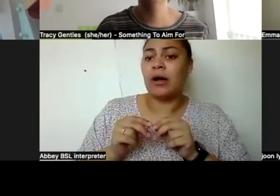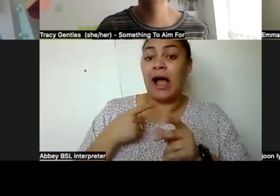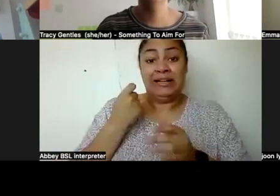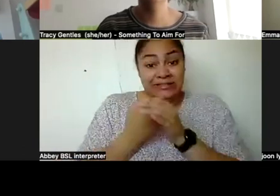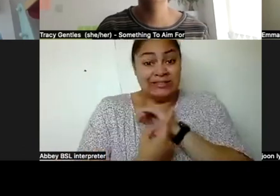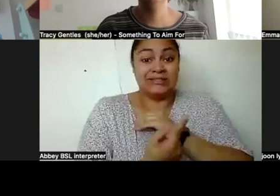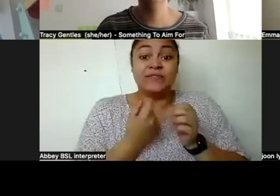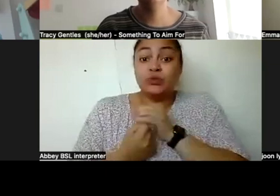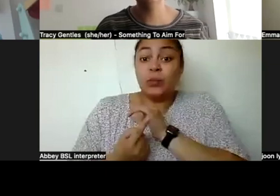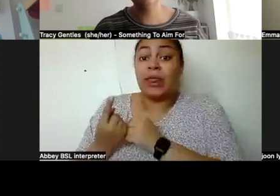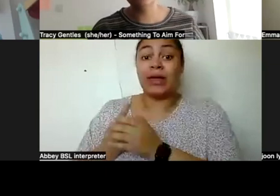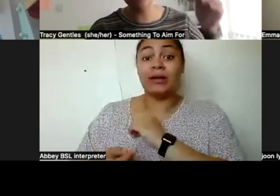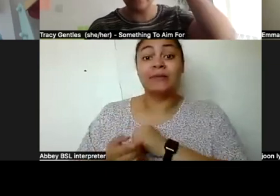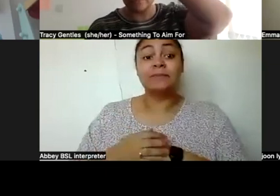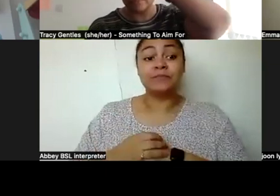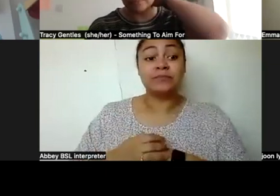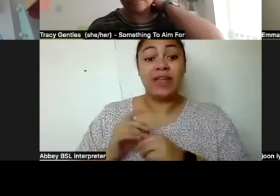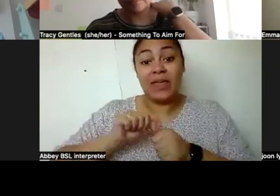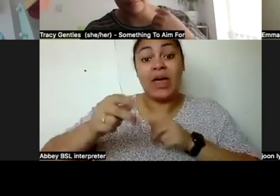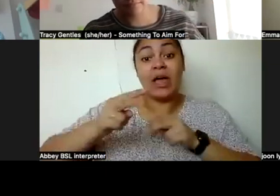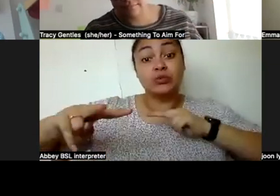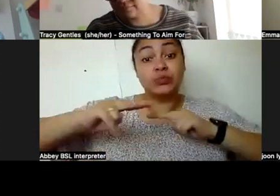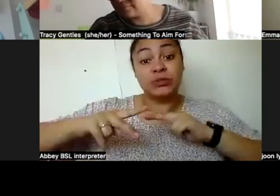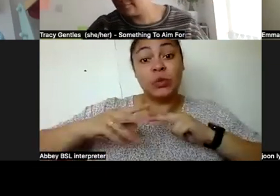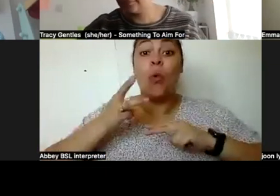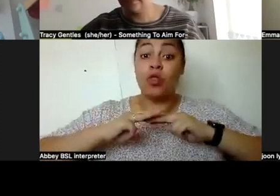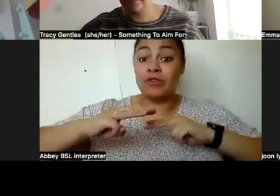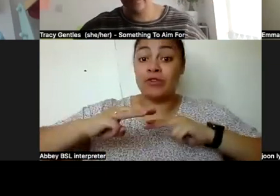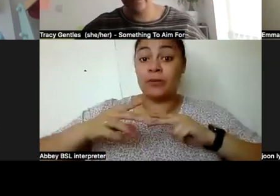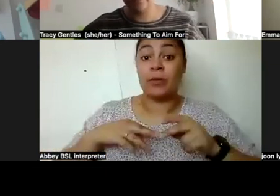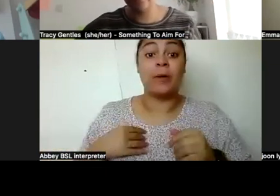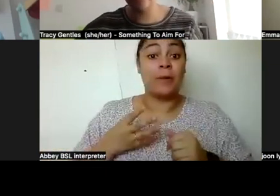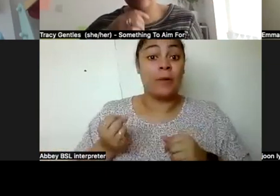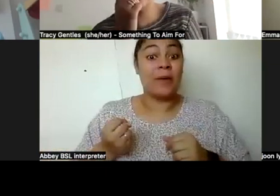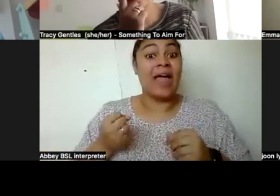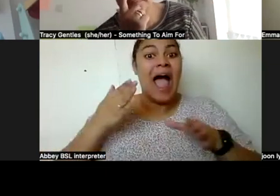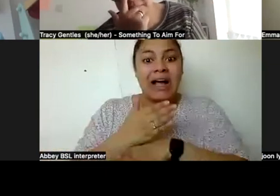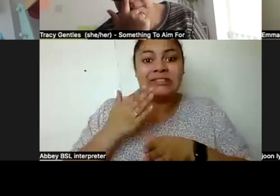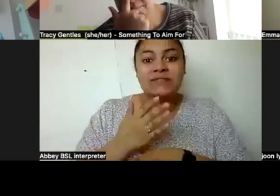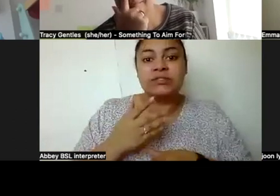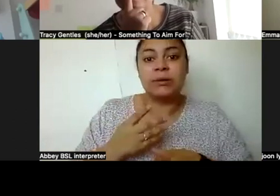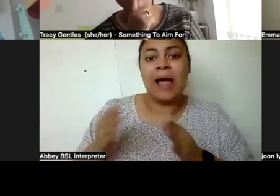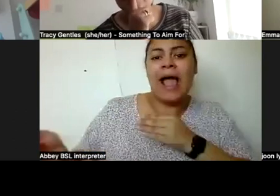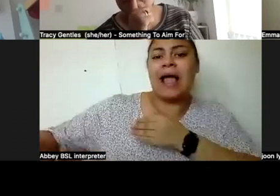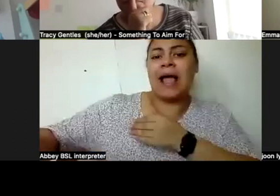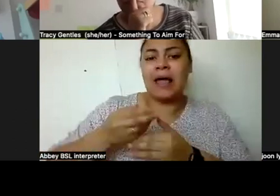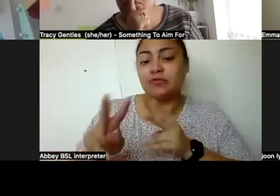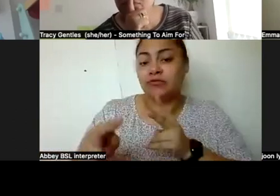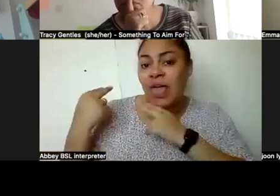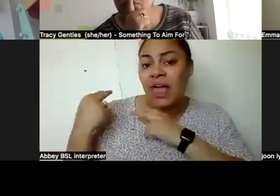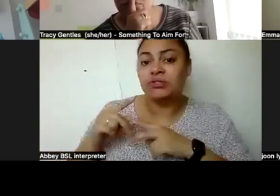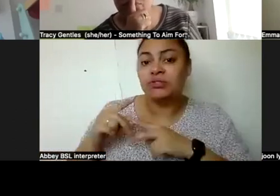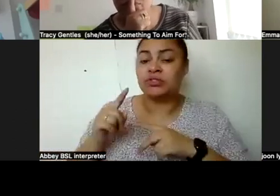individually. So in the next 2 weeks or 3 weeks, there'll be sessions on activism, on collective reflection,